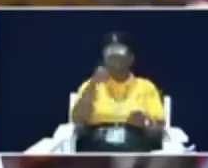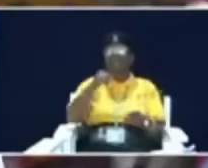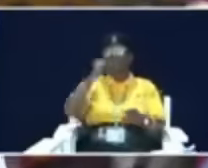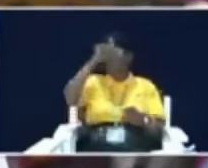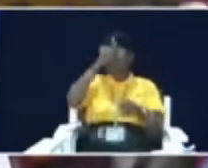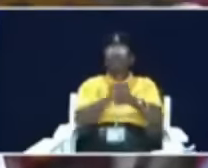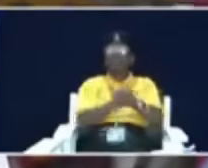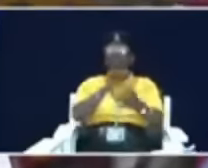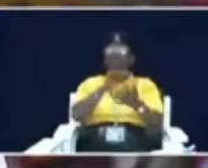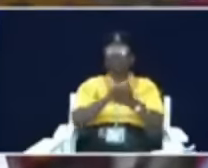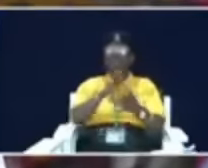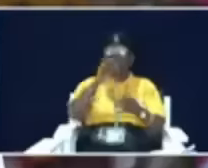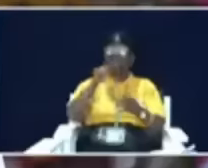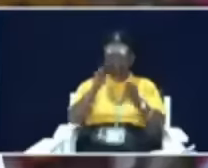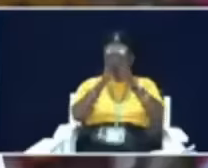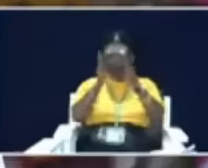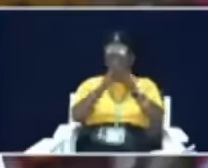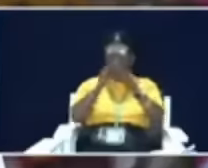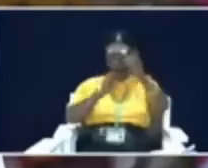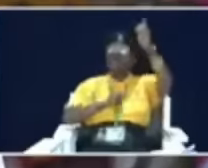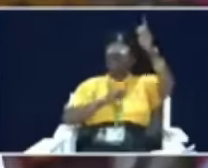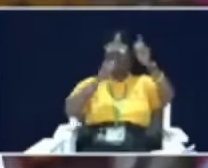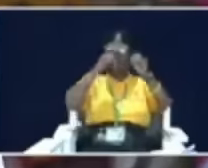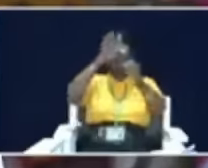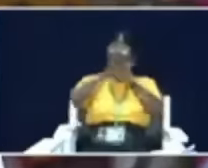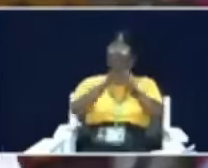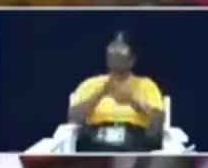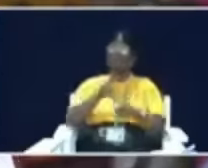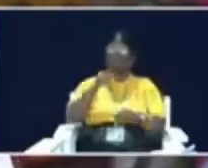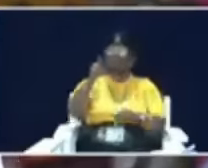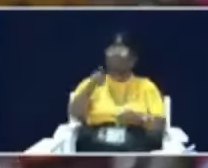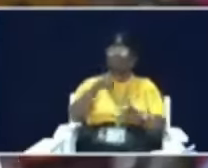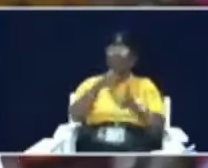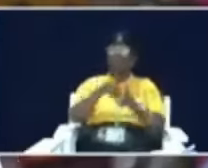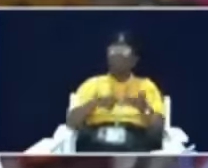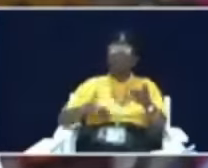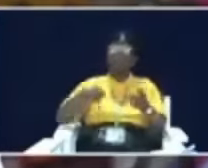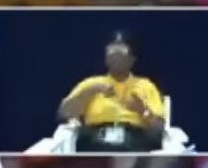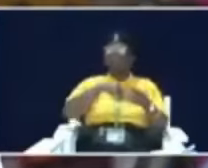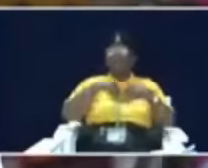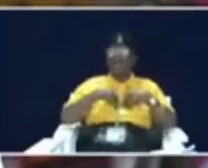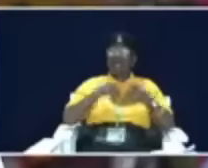promised you. All we had there was 4.5 acres.